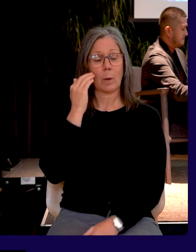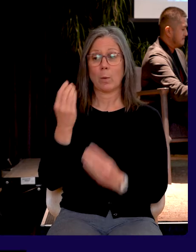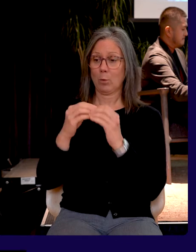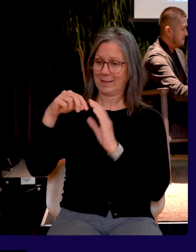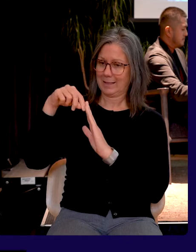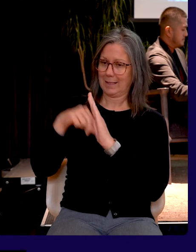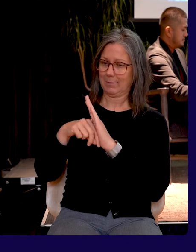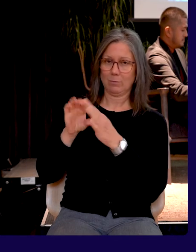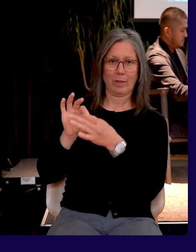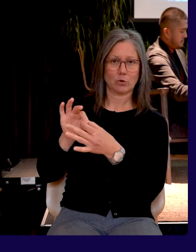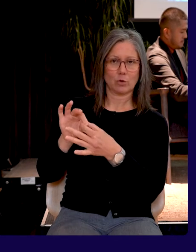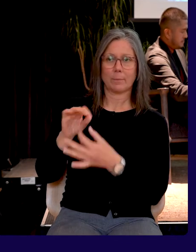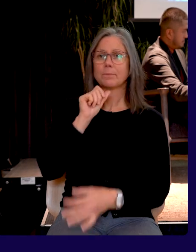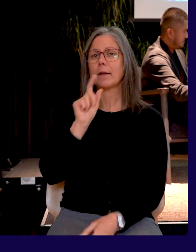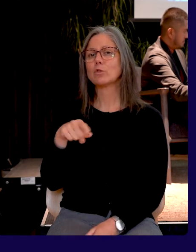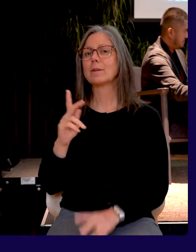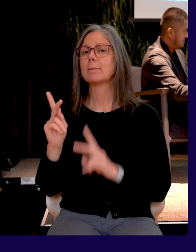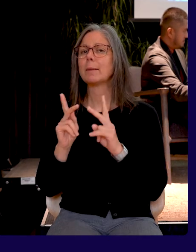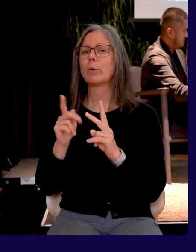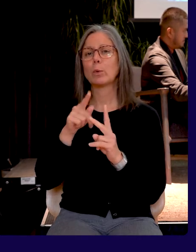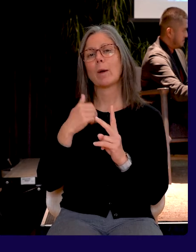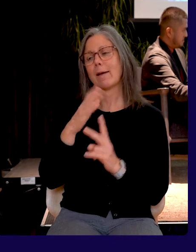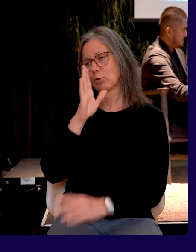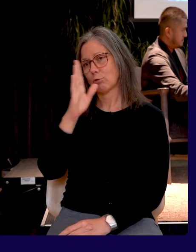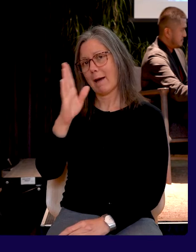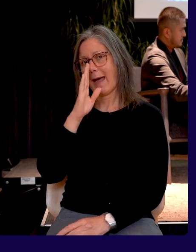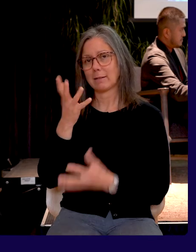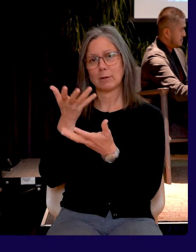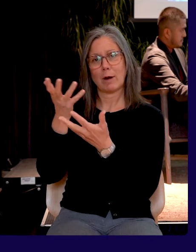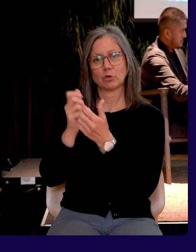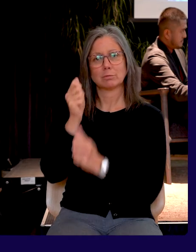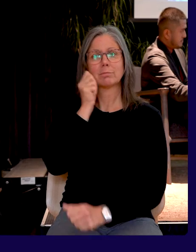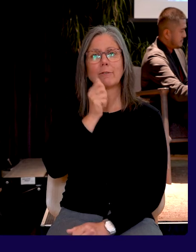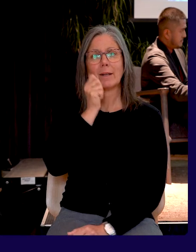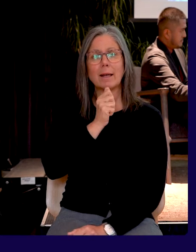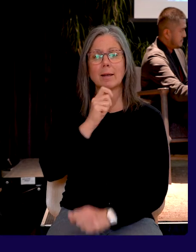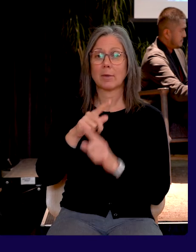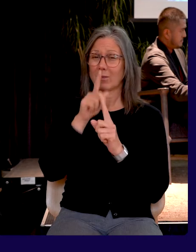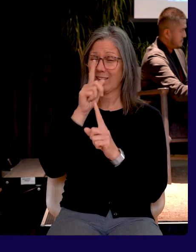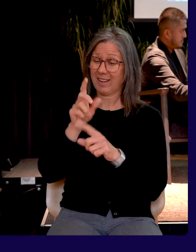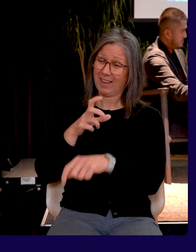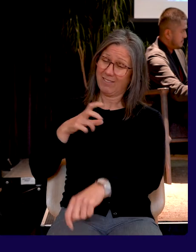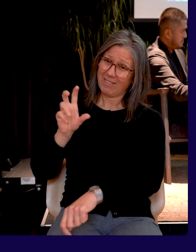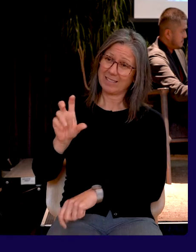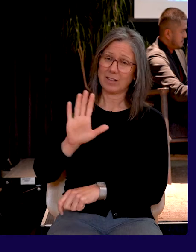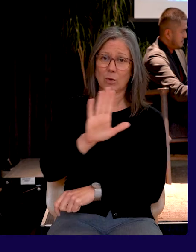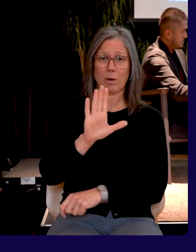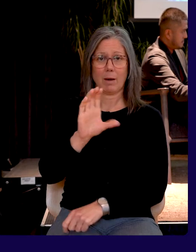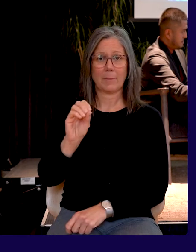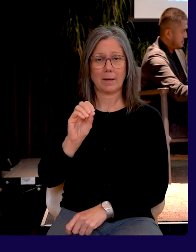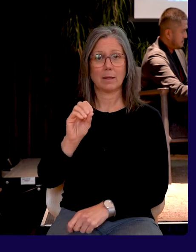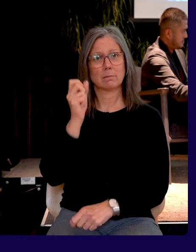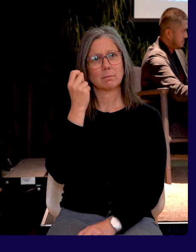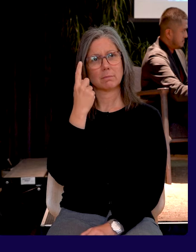in the organization, not just those that maybe you have direct interaction with on a daily basis, but kind of click into your organization to really